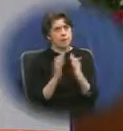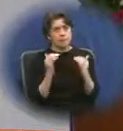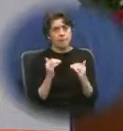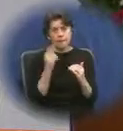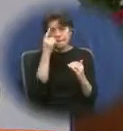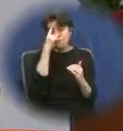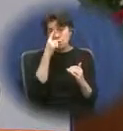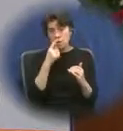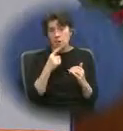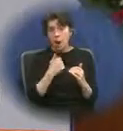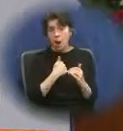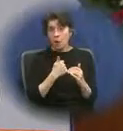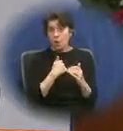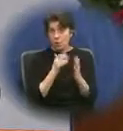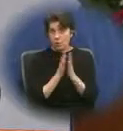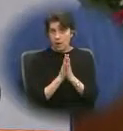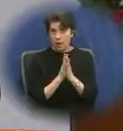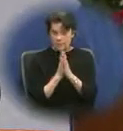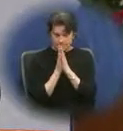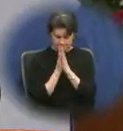us and our Lord,